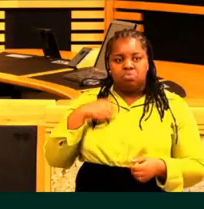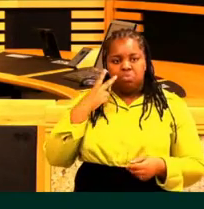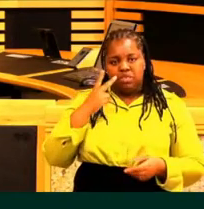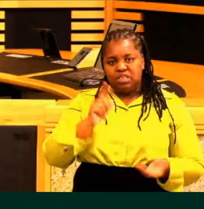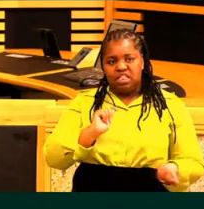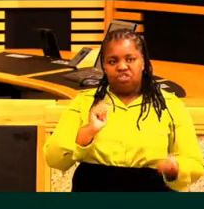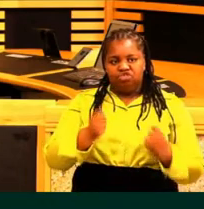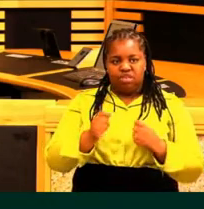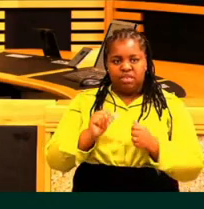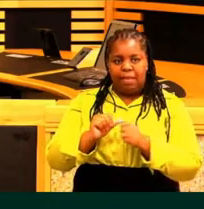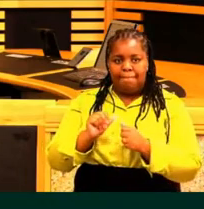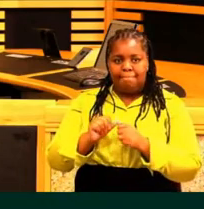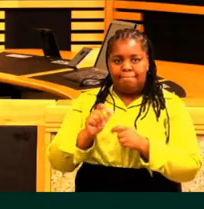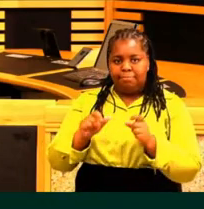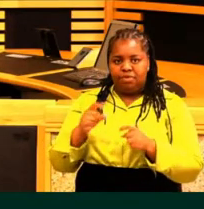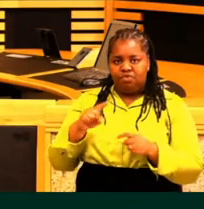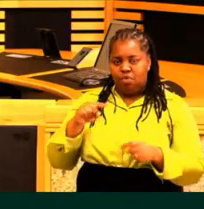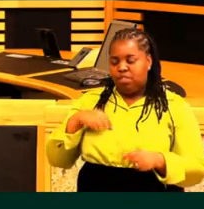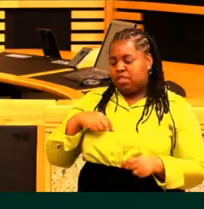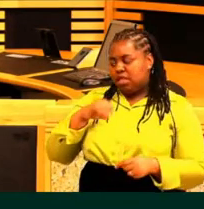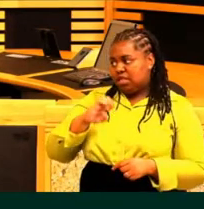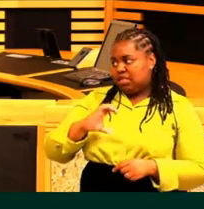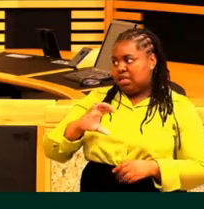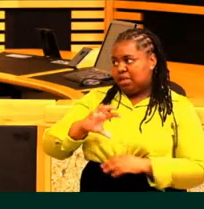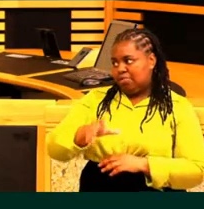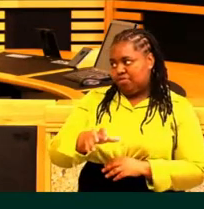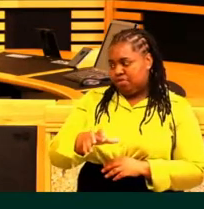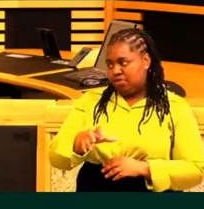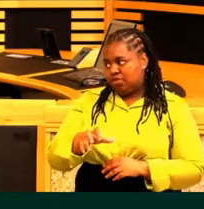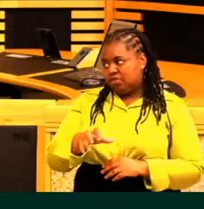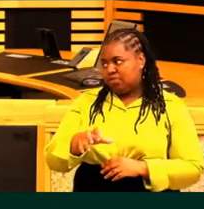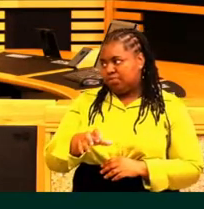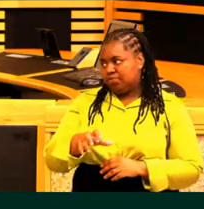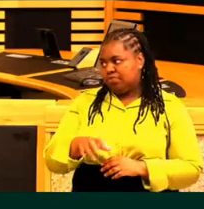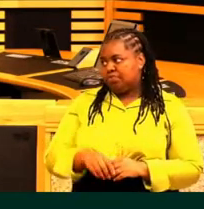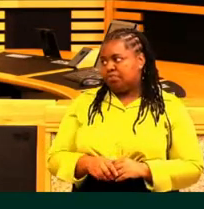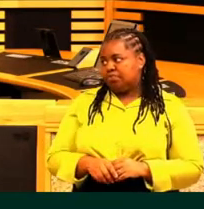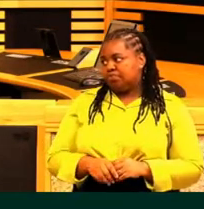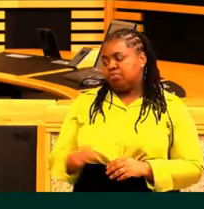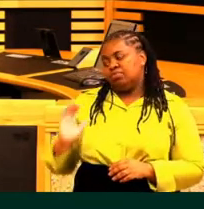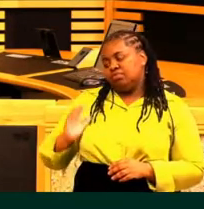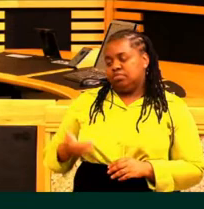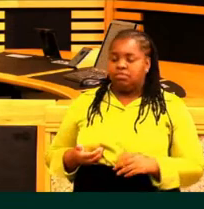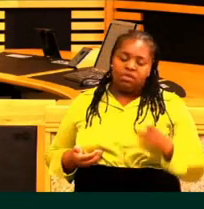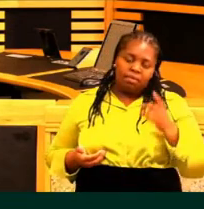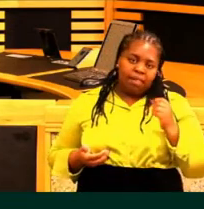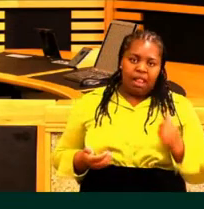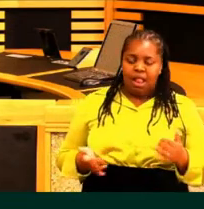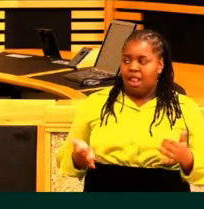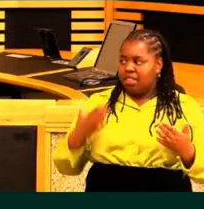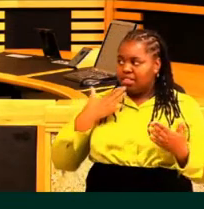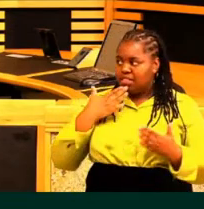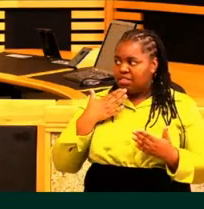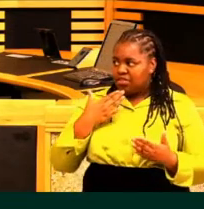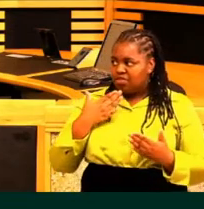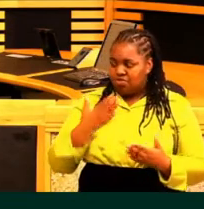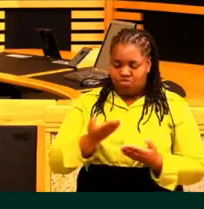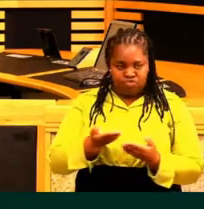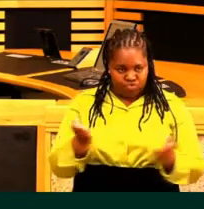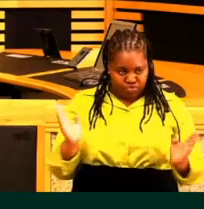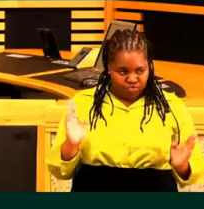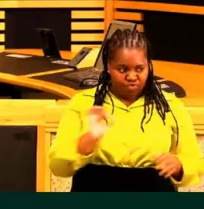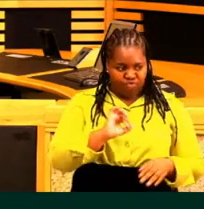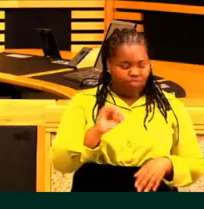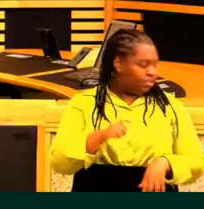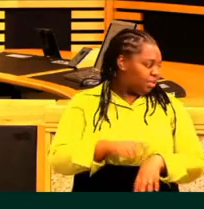change in betterment of our beloved Eastern Cape Province the home of Legends ladies and gentlemen thank you for um